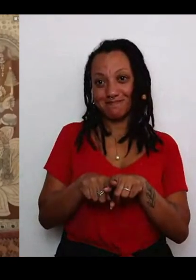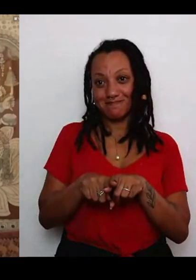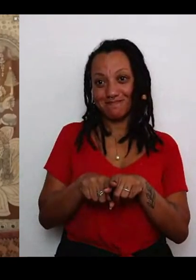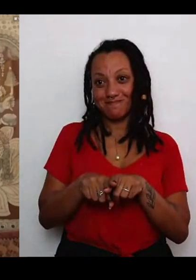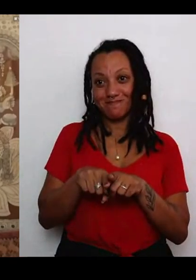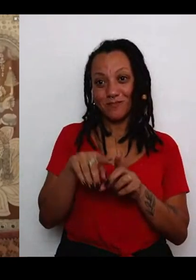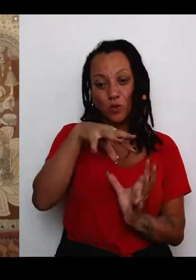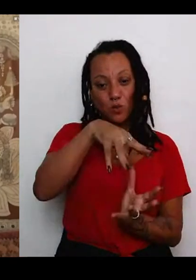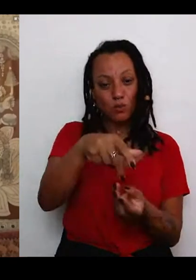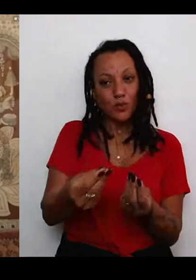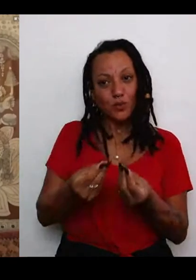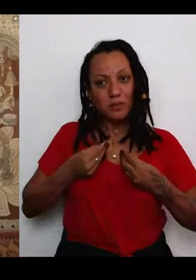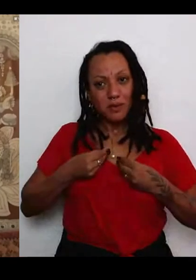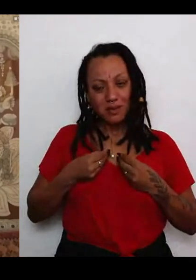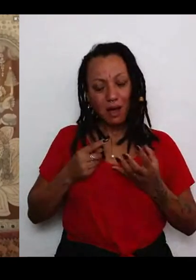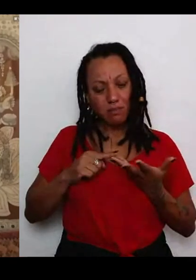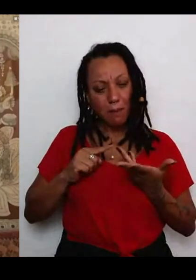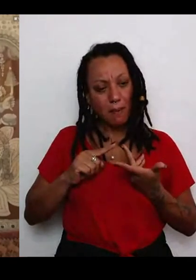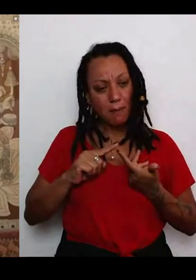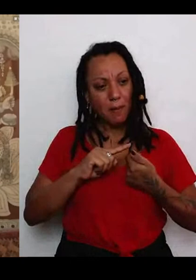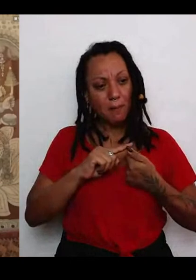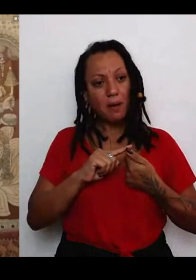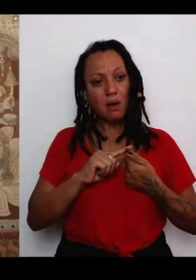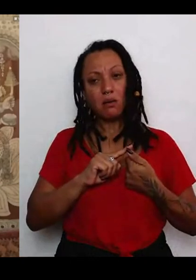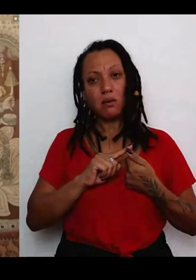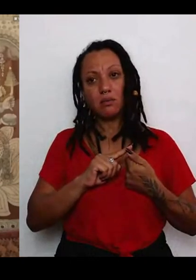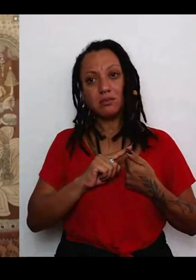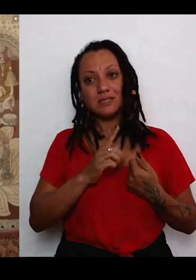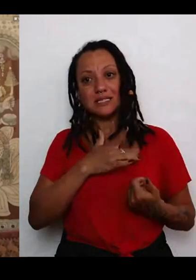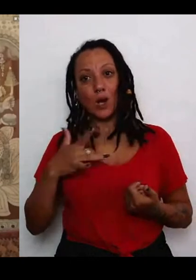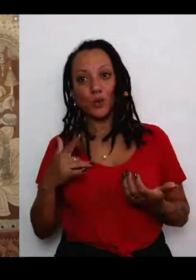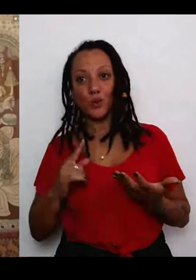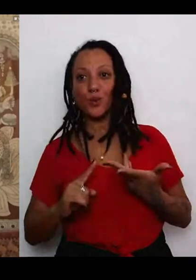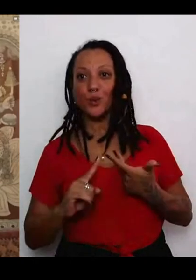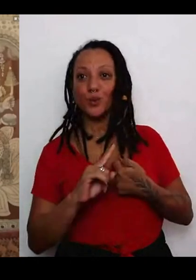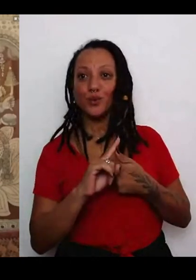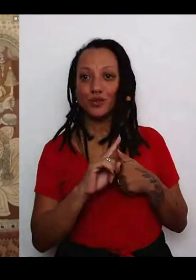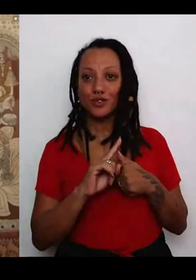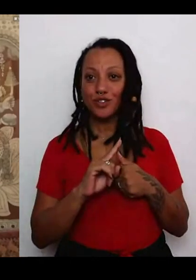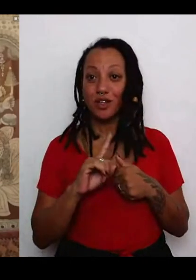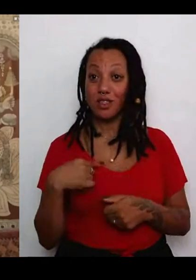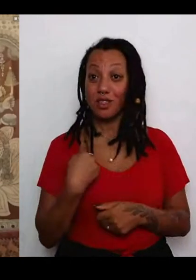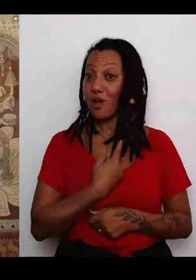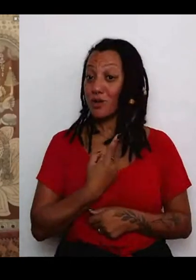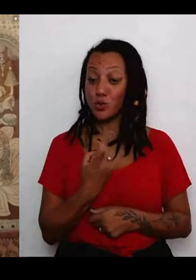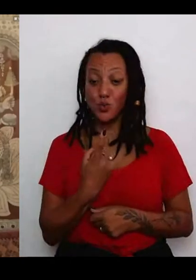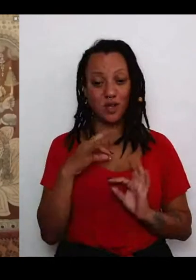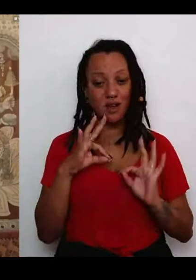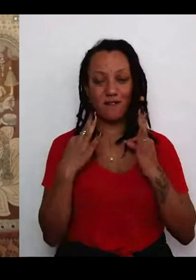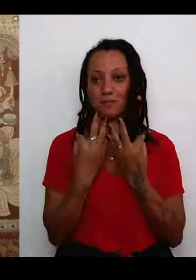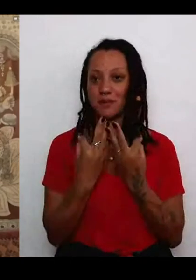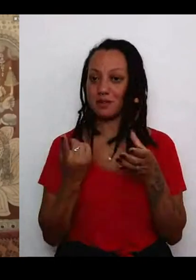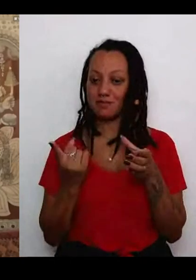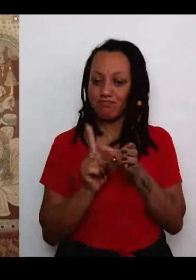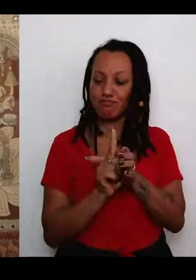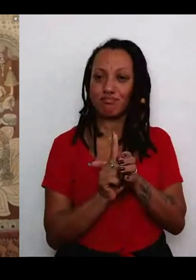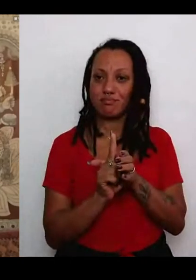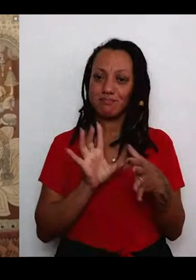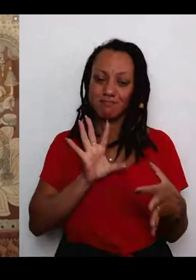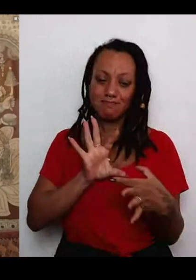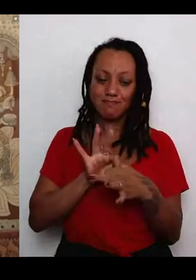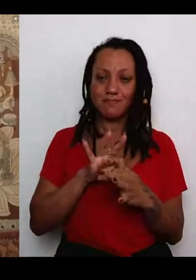this planet we are all members of One Earth family we are part of the earth not separate from her not her